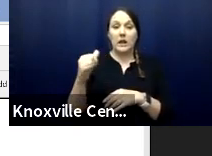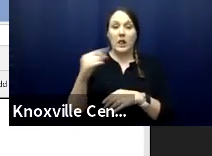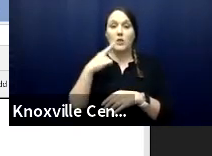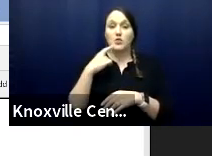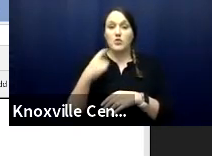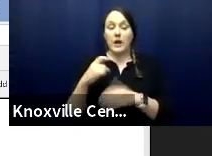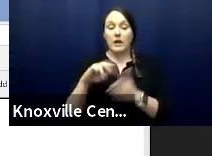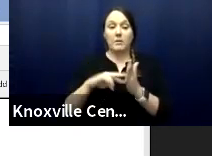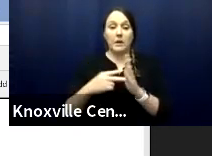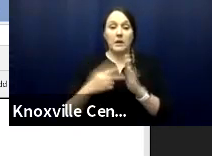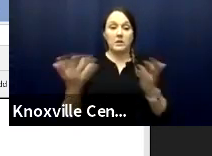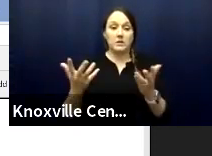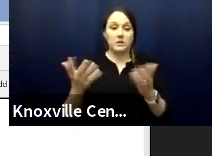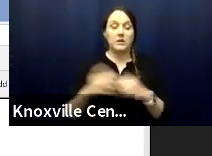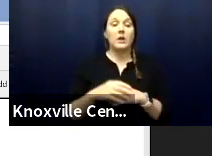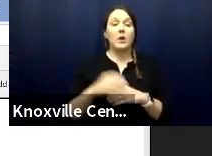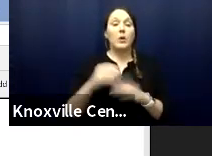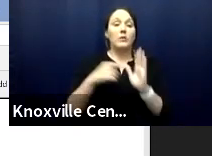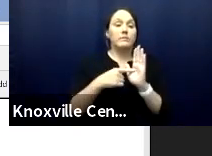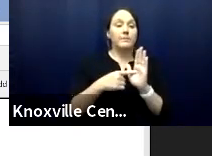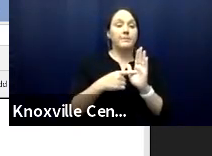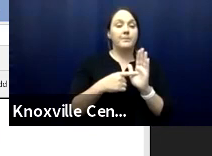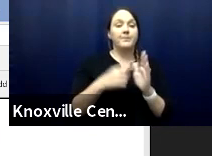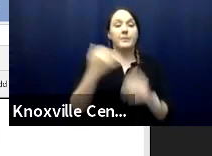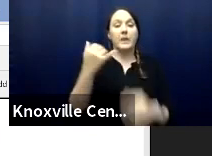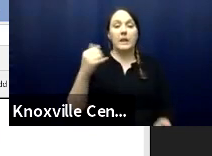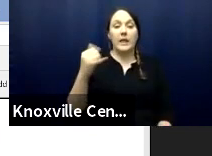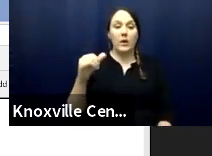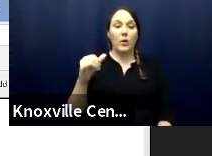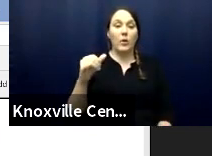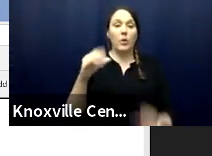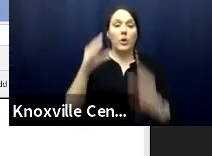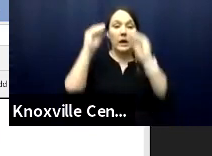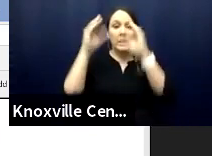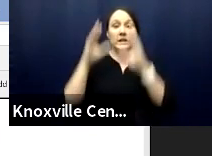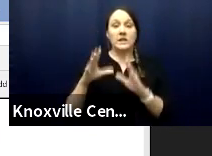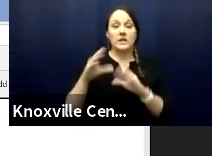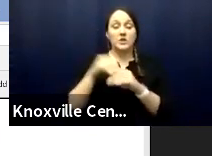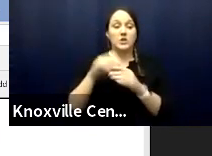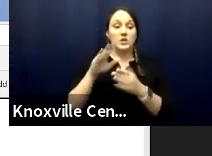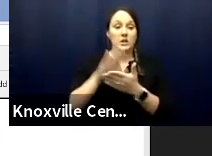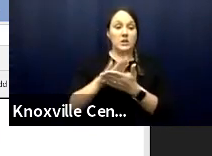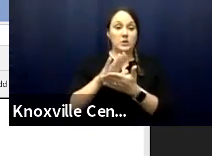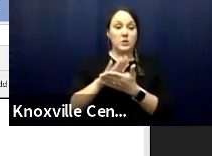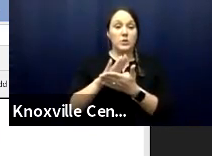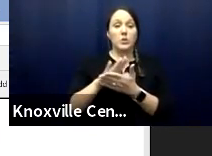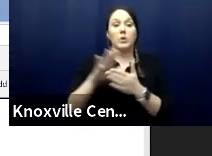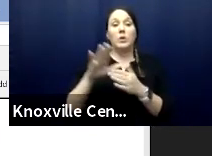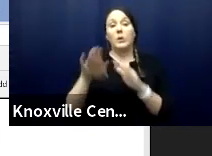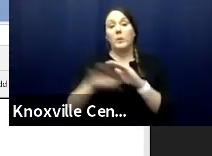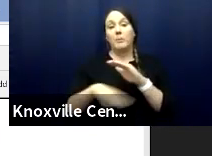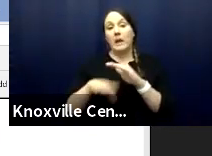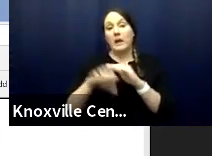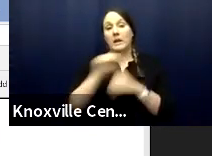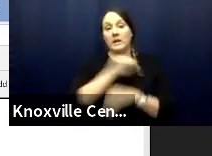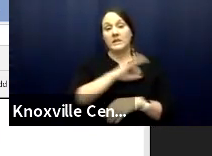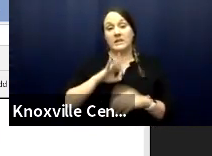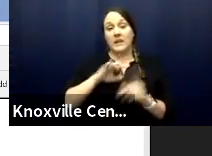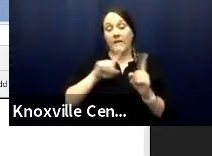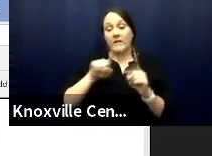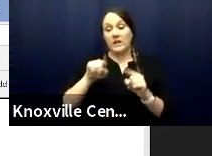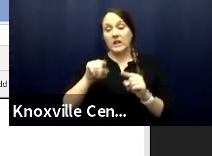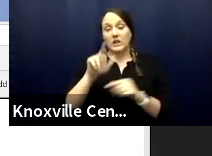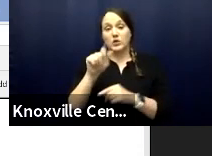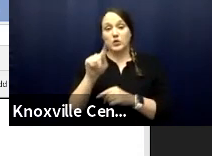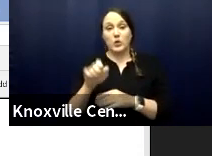means. So just say, for instance, in the yellow, teacher and school-based staff attendance rate between